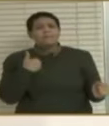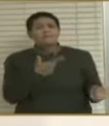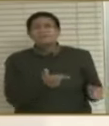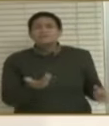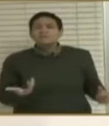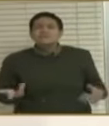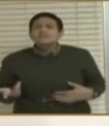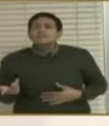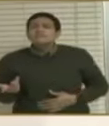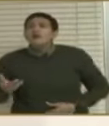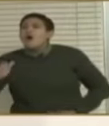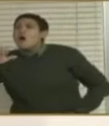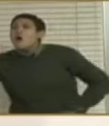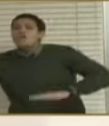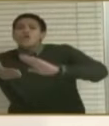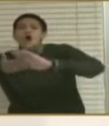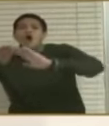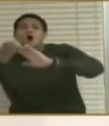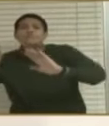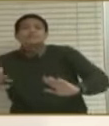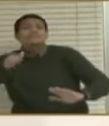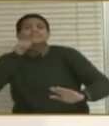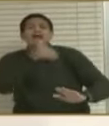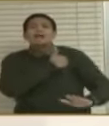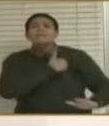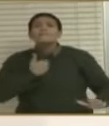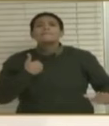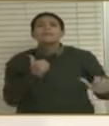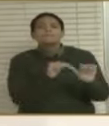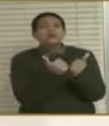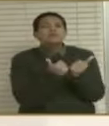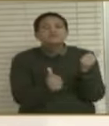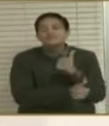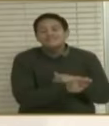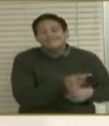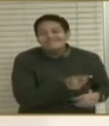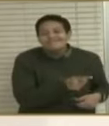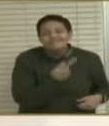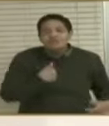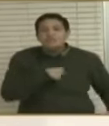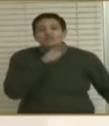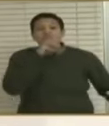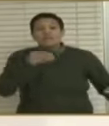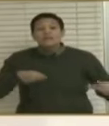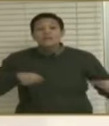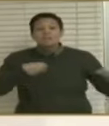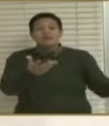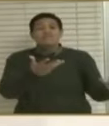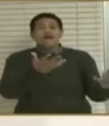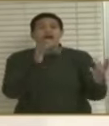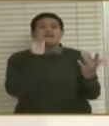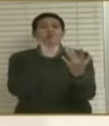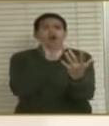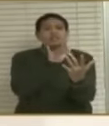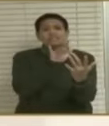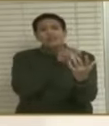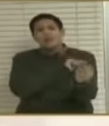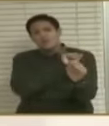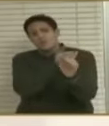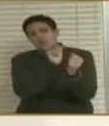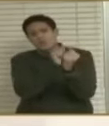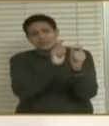that other operators are not members of the association. We're also providing or contacting and working with